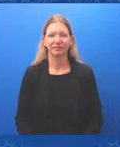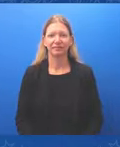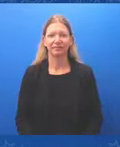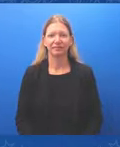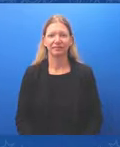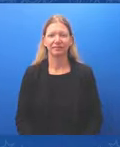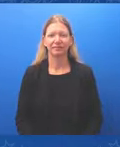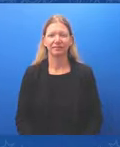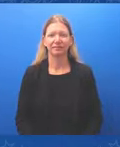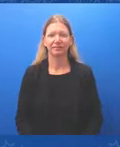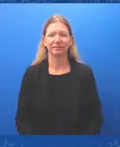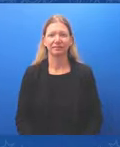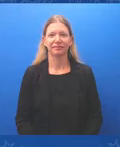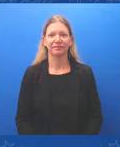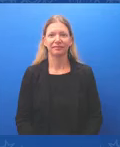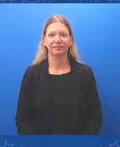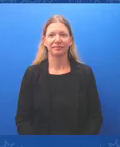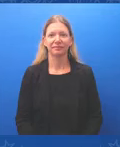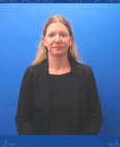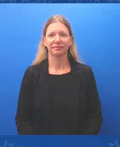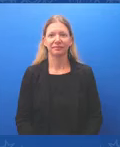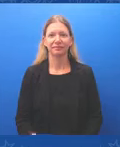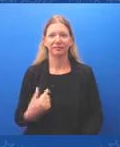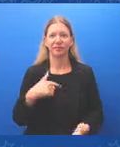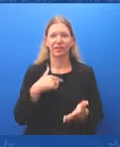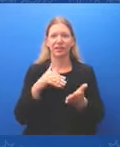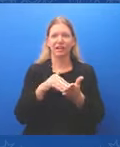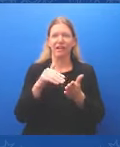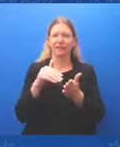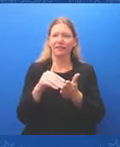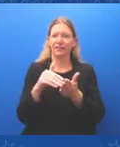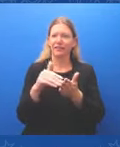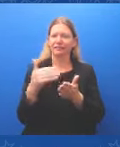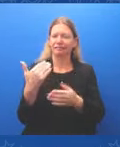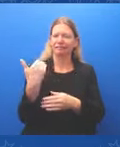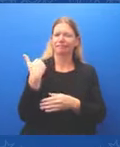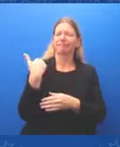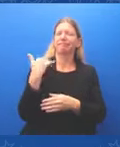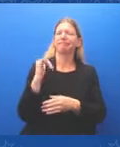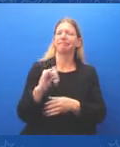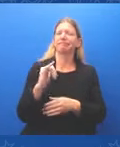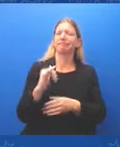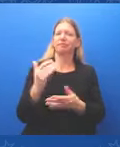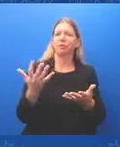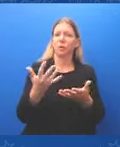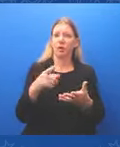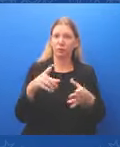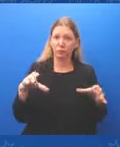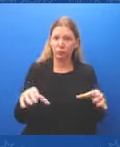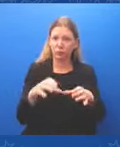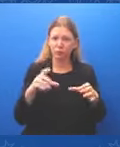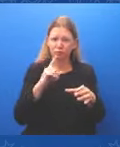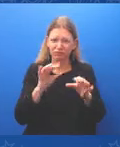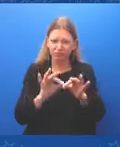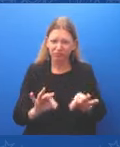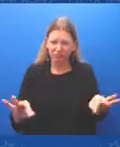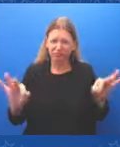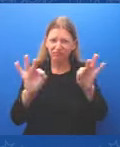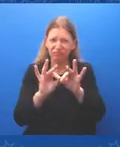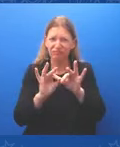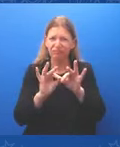We're all too often reminded of what you do matters so very much, and you're reminded of that on a regular